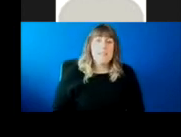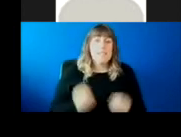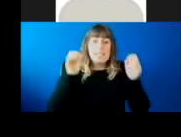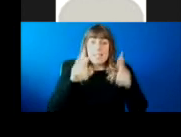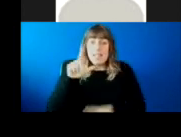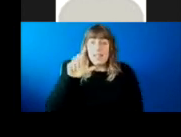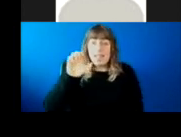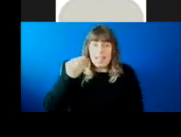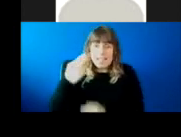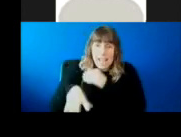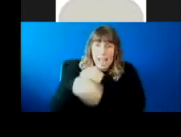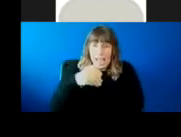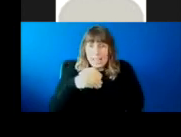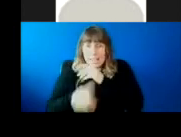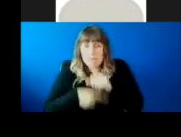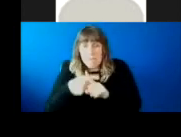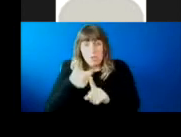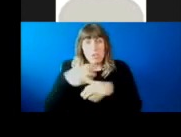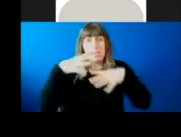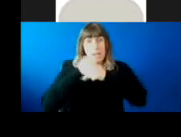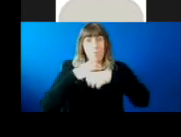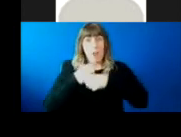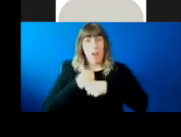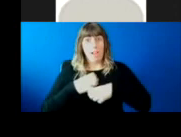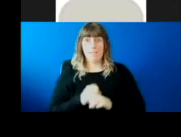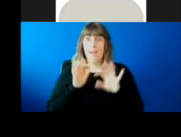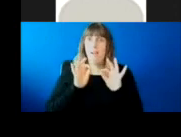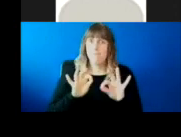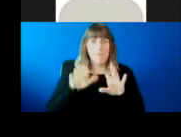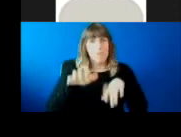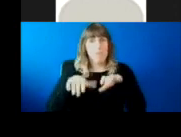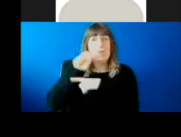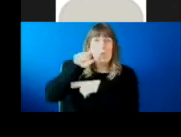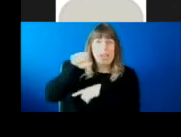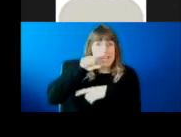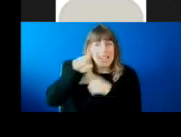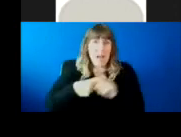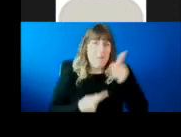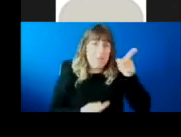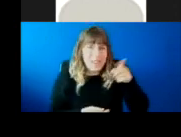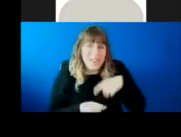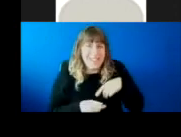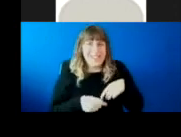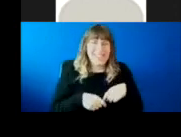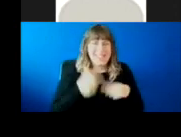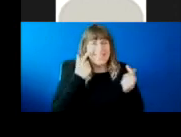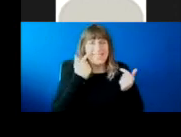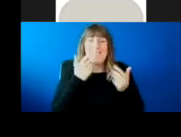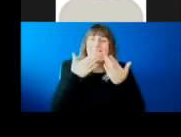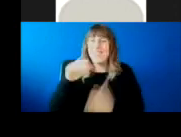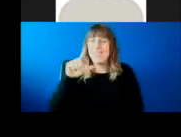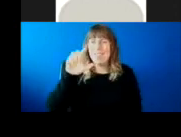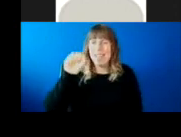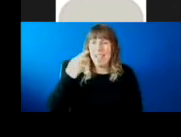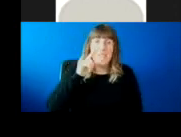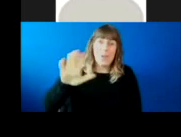adding stuff, but Leah's also been summarizing some of the tidbits. She's been like I love that. tweeting you into the chat, which Yeah. is so thank you, Leah, for that